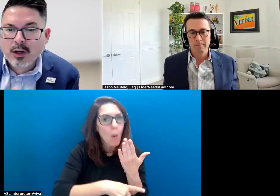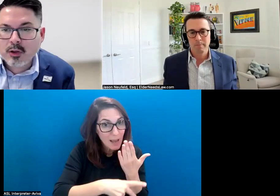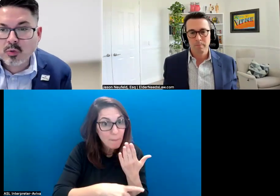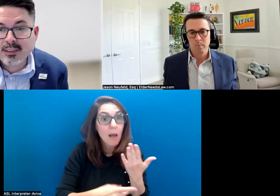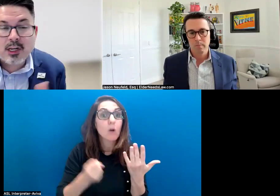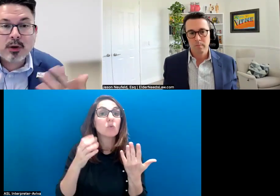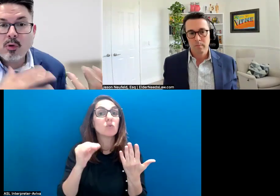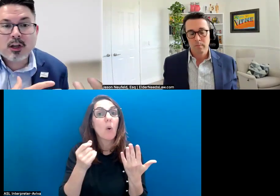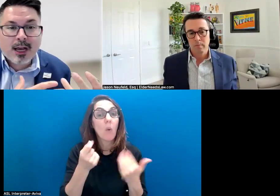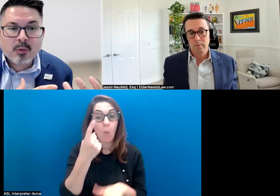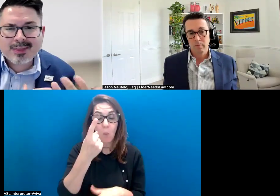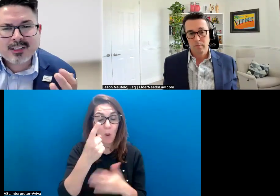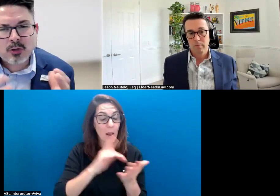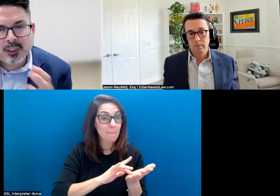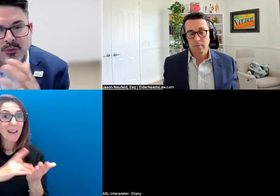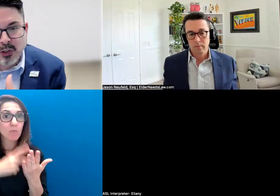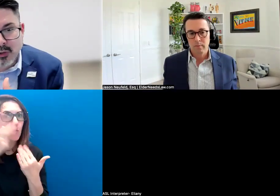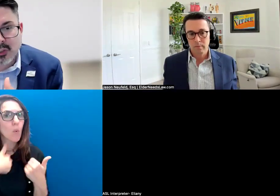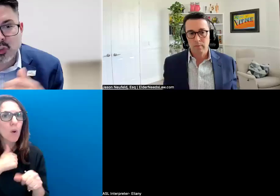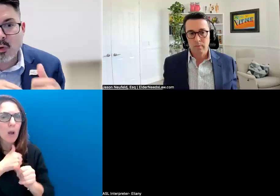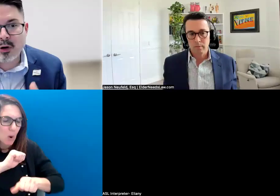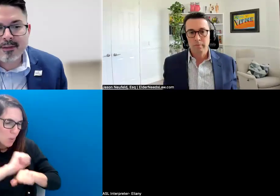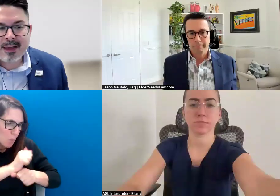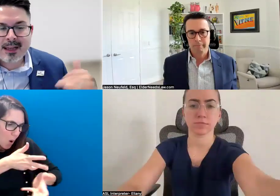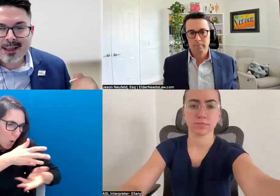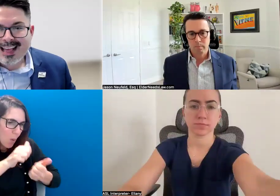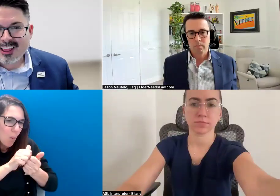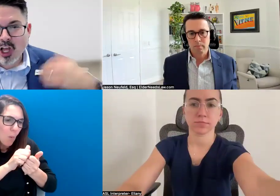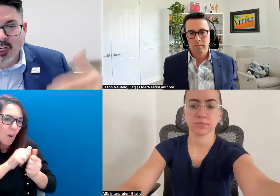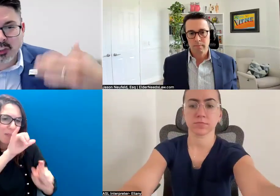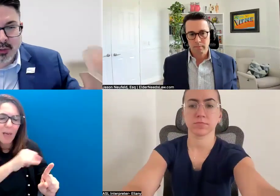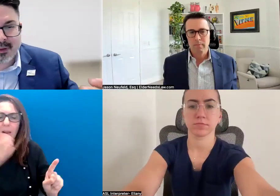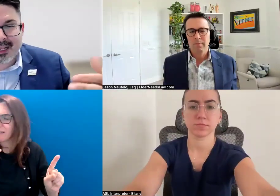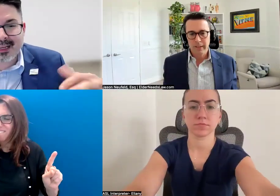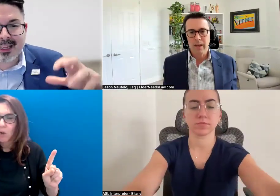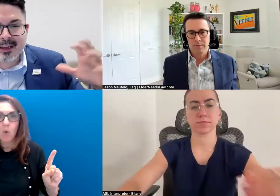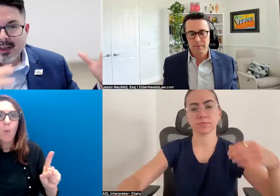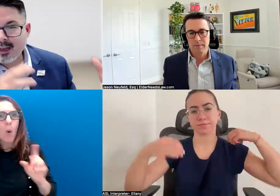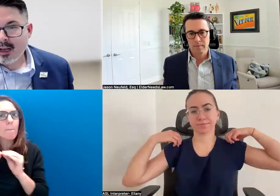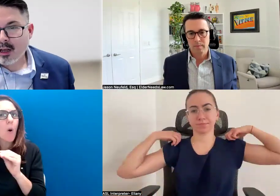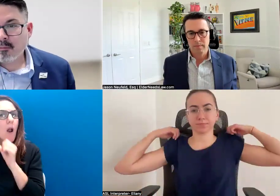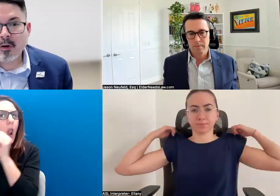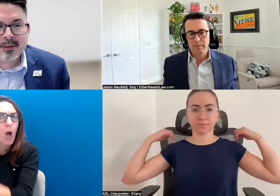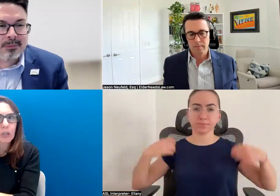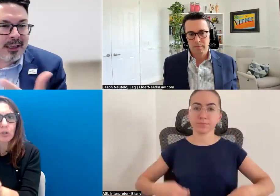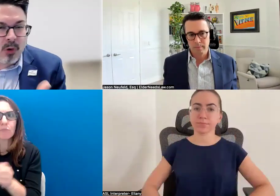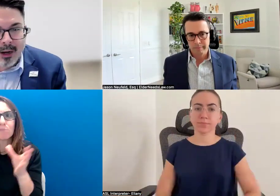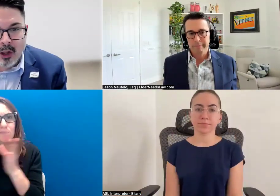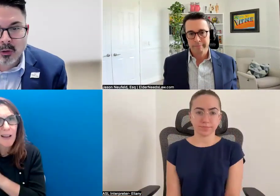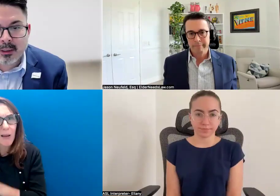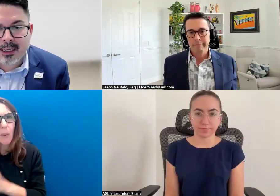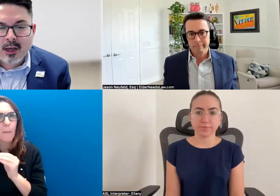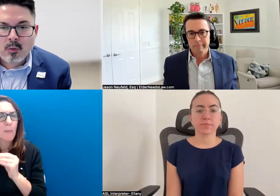so one of those ones I know we work a lot with, not so much for you because you're more on that long-term planning, typically